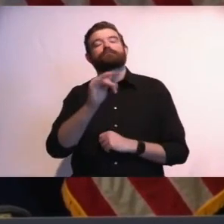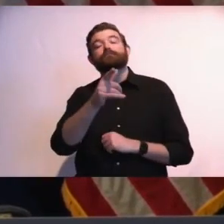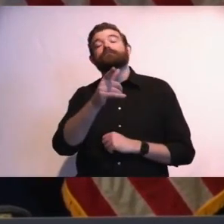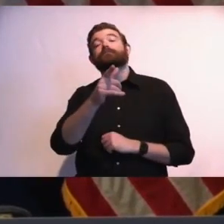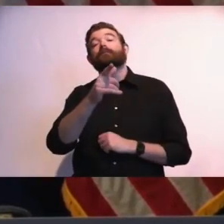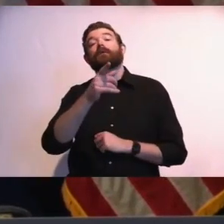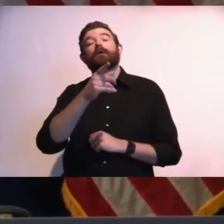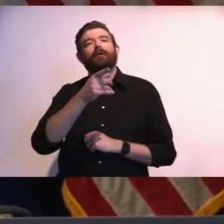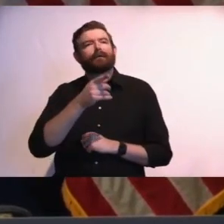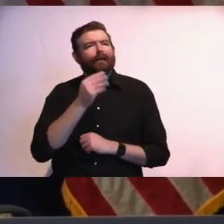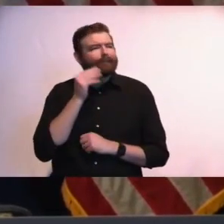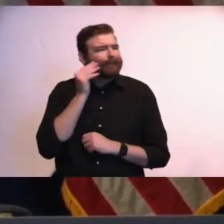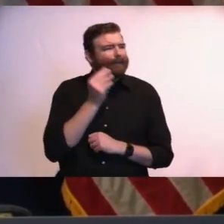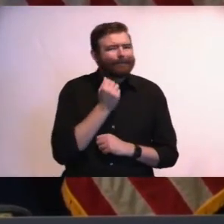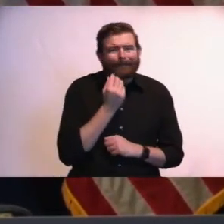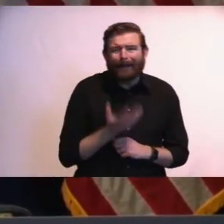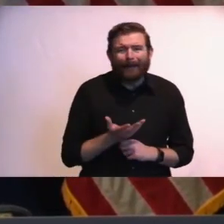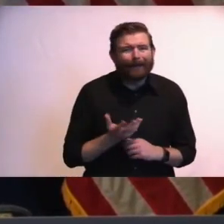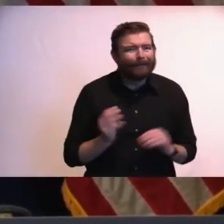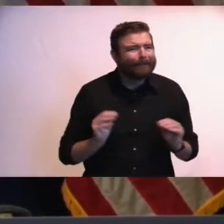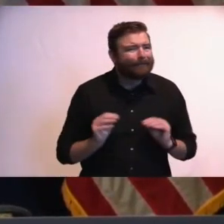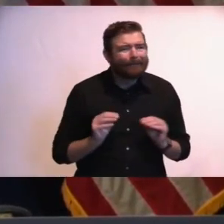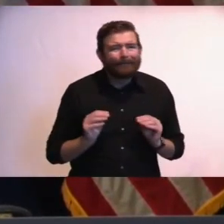blue information, that's